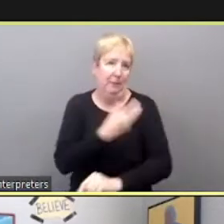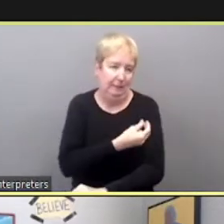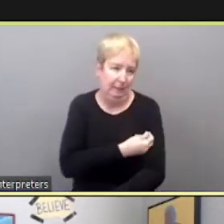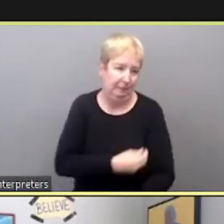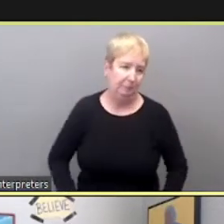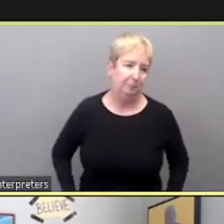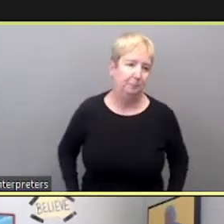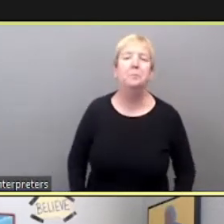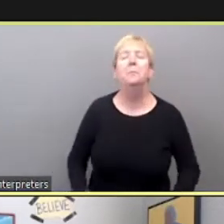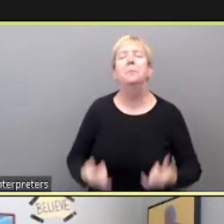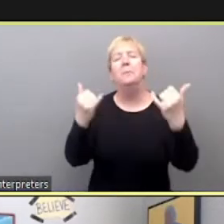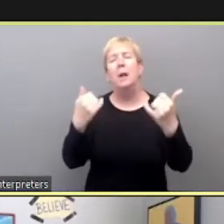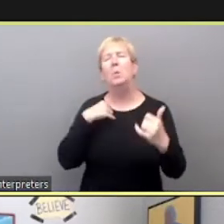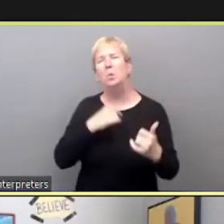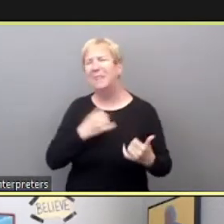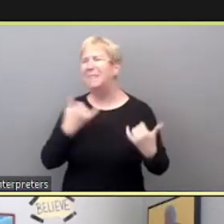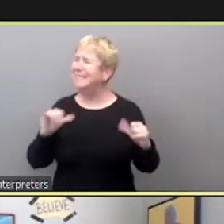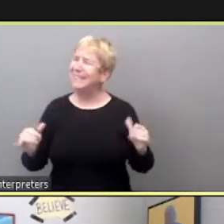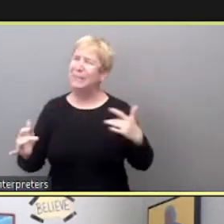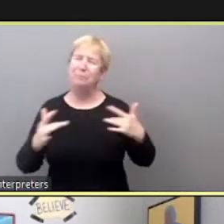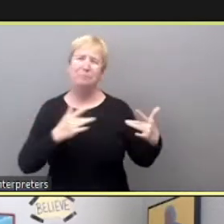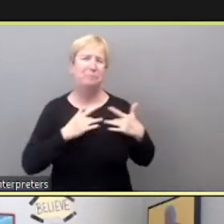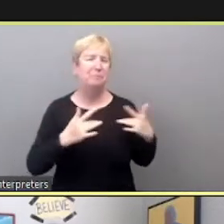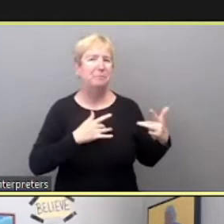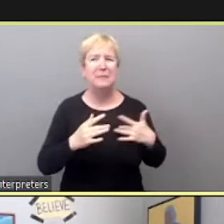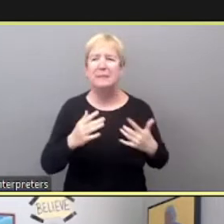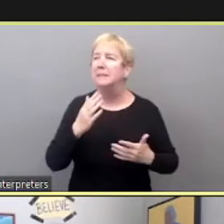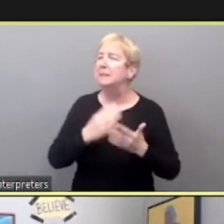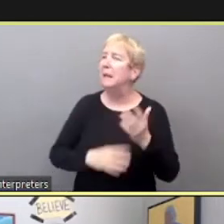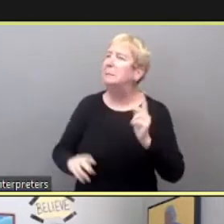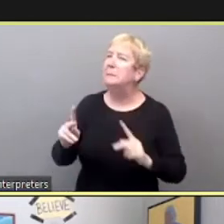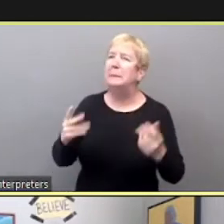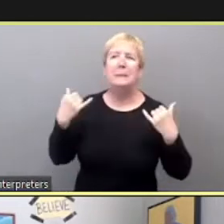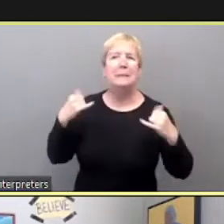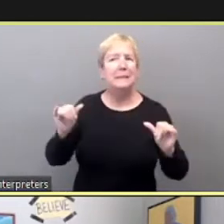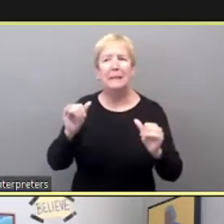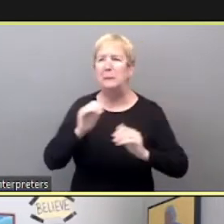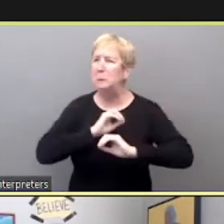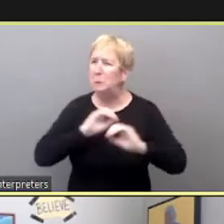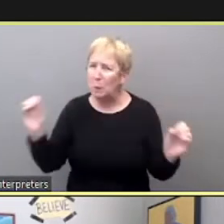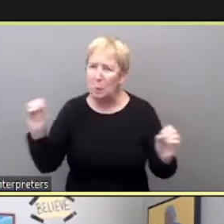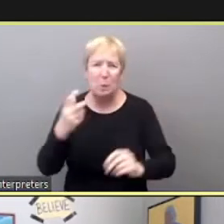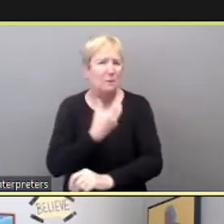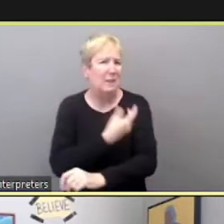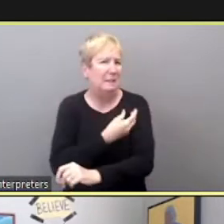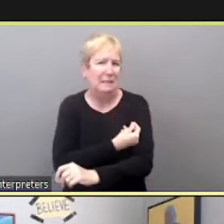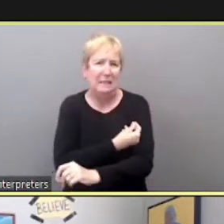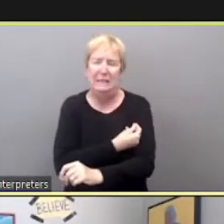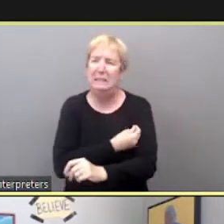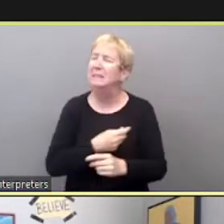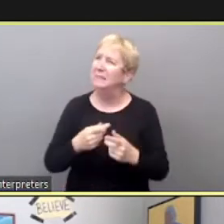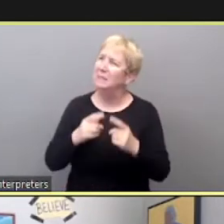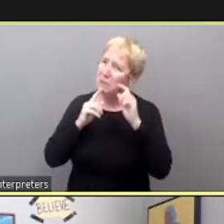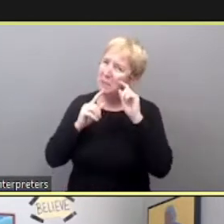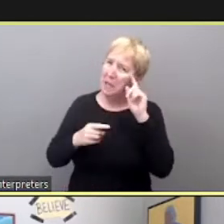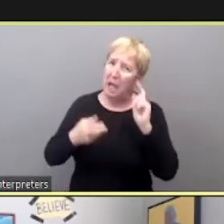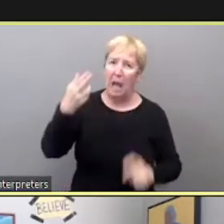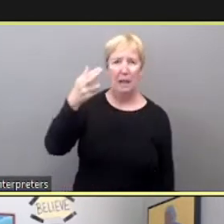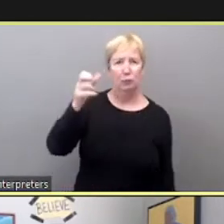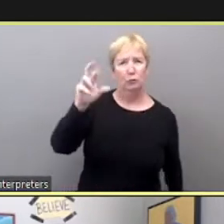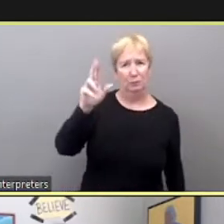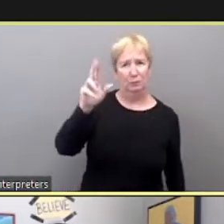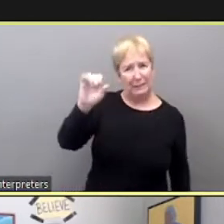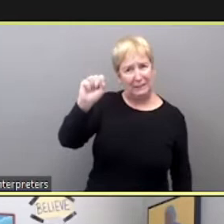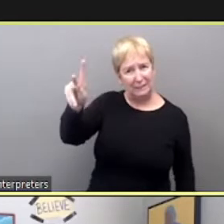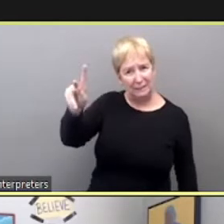We are worried though still about people who are still not vaccinated and at risk. At the Department of Health, we do track based on